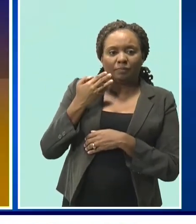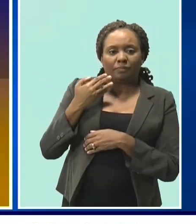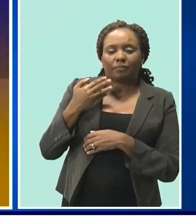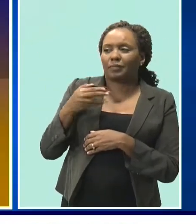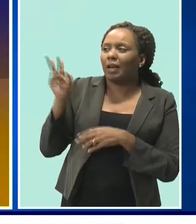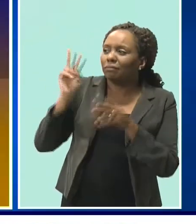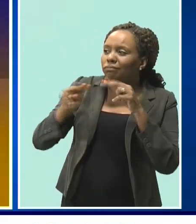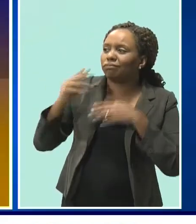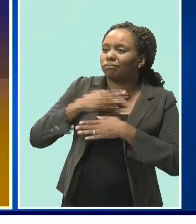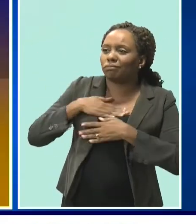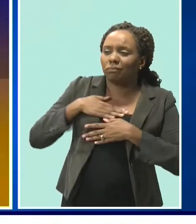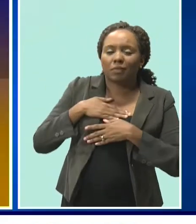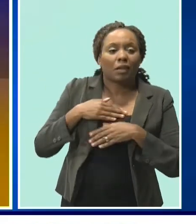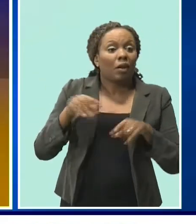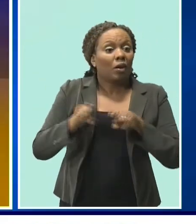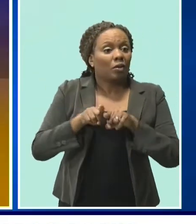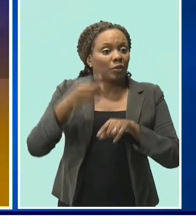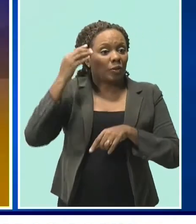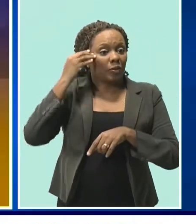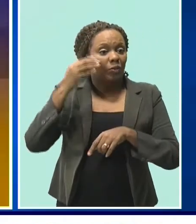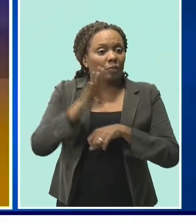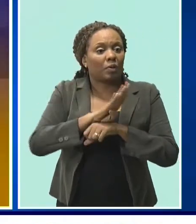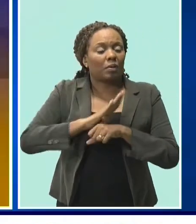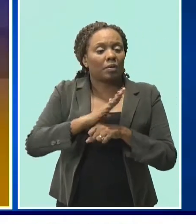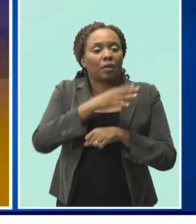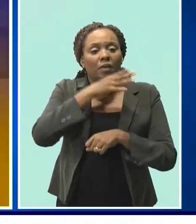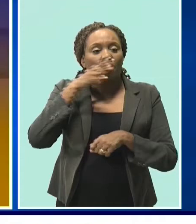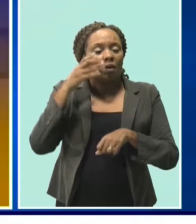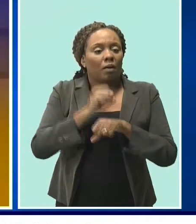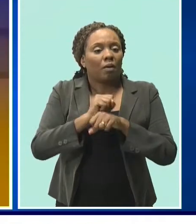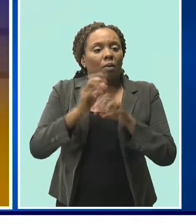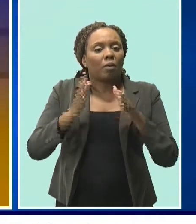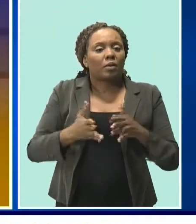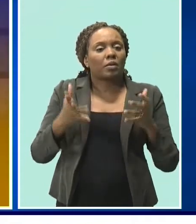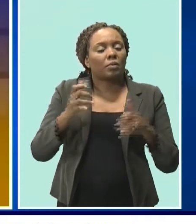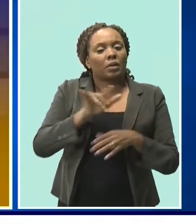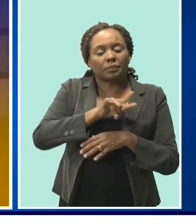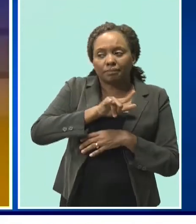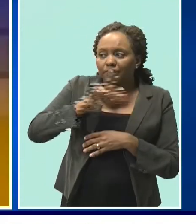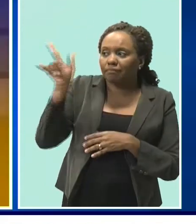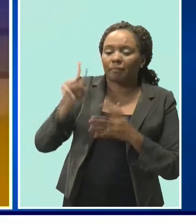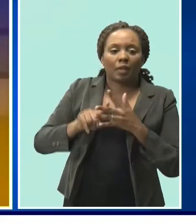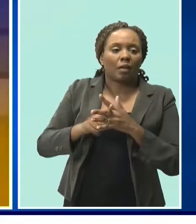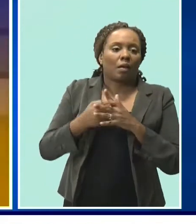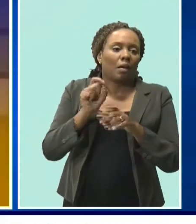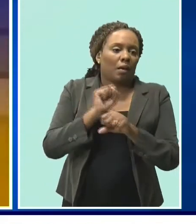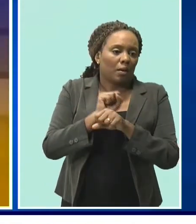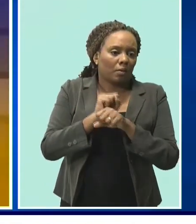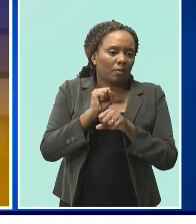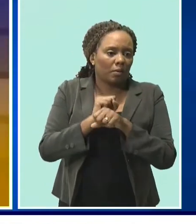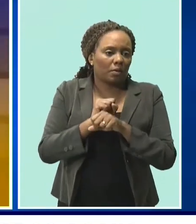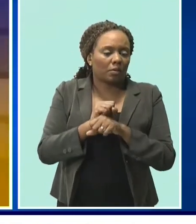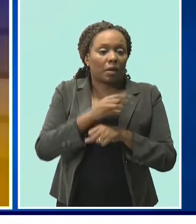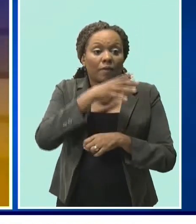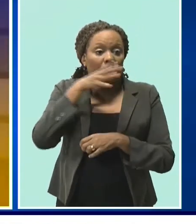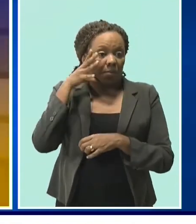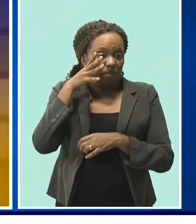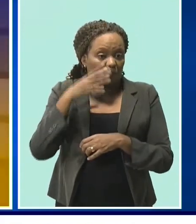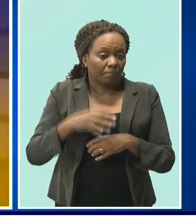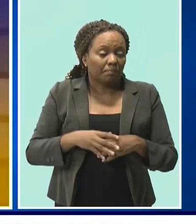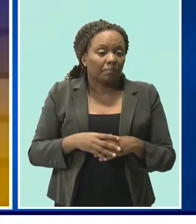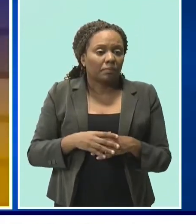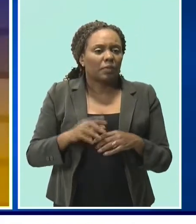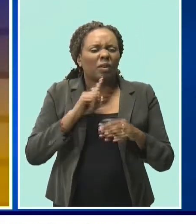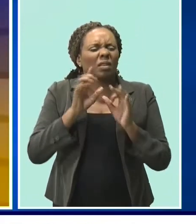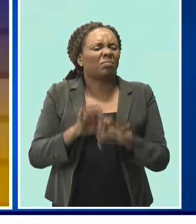have Barbadian temporary foreign workers who need to get to Canada to start the work in their seasonal areas. So there's